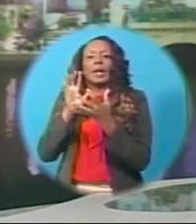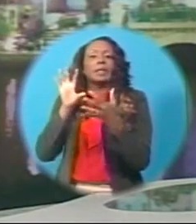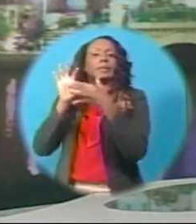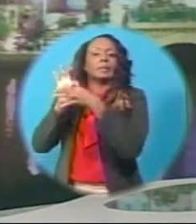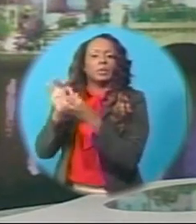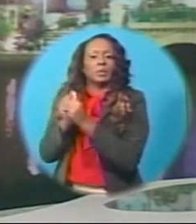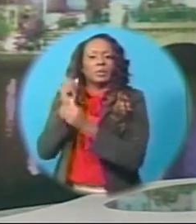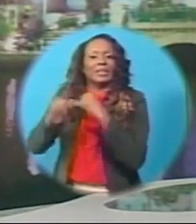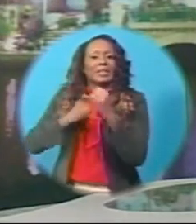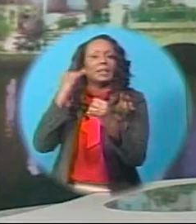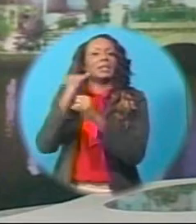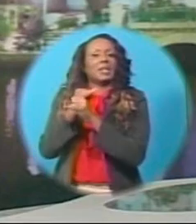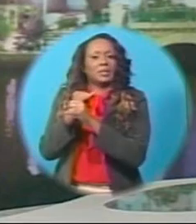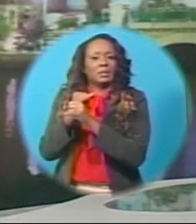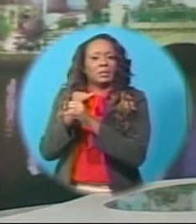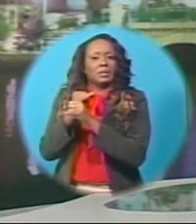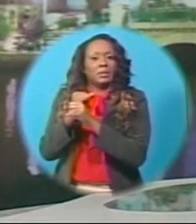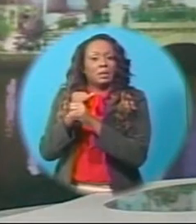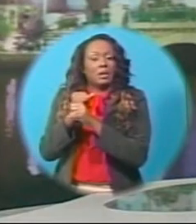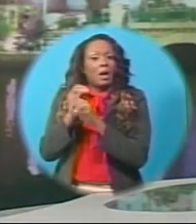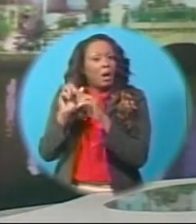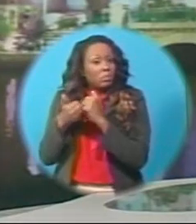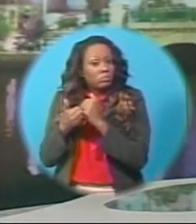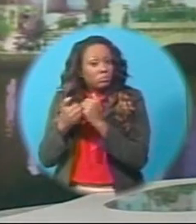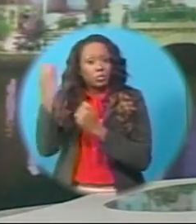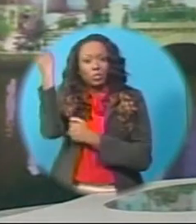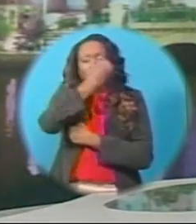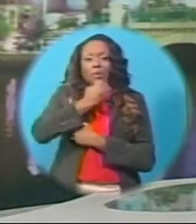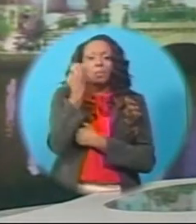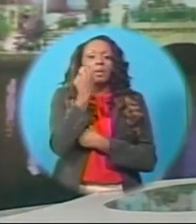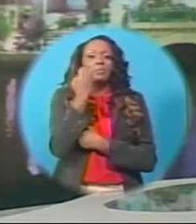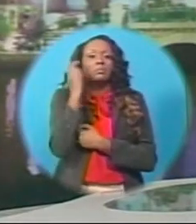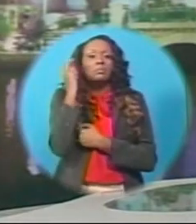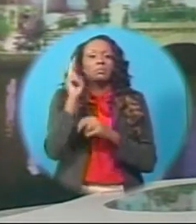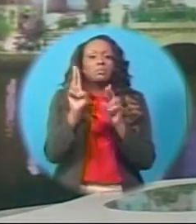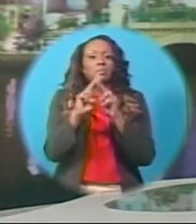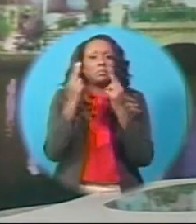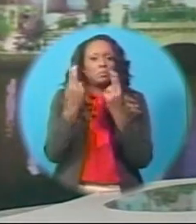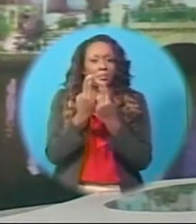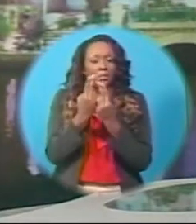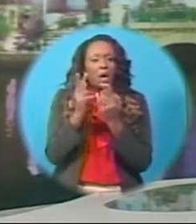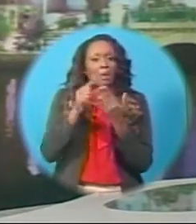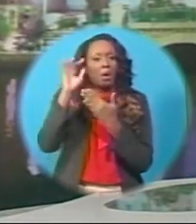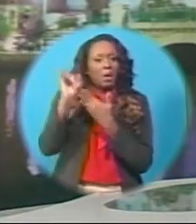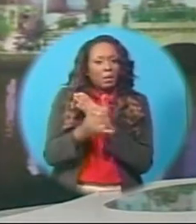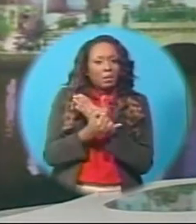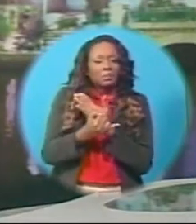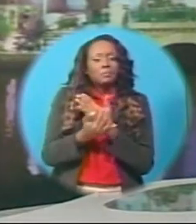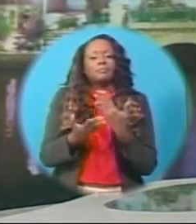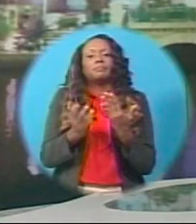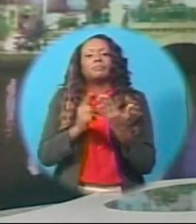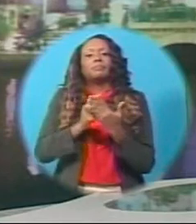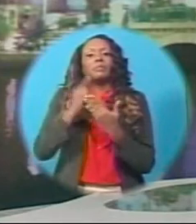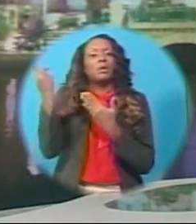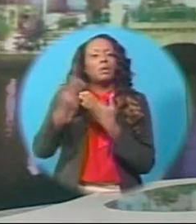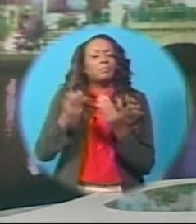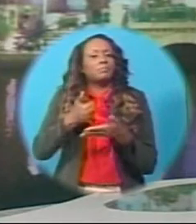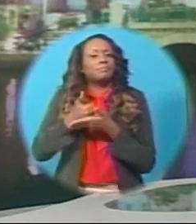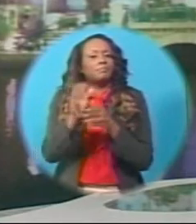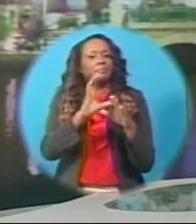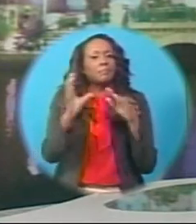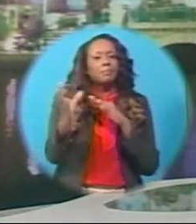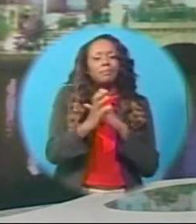of the European Union-funded sanitary and phytosanitary project. The program will help regional stakeholders comply